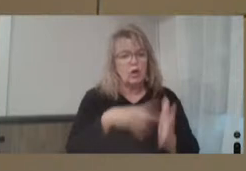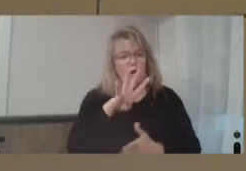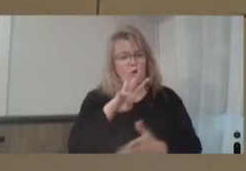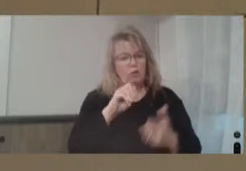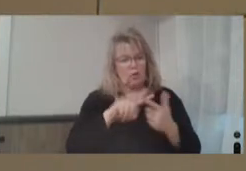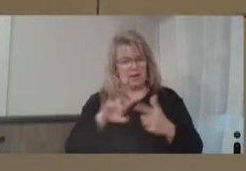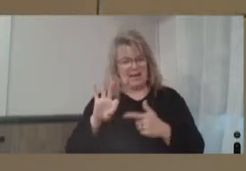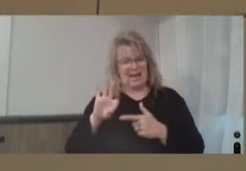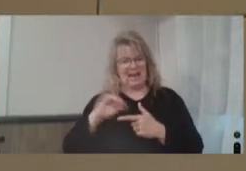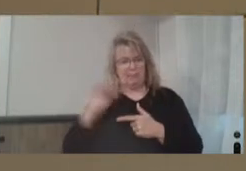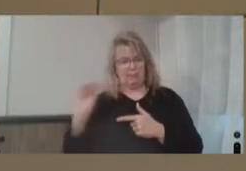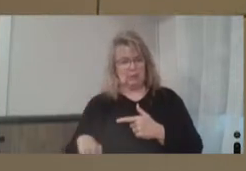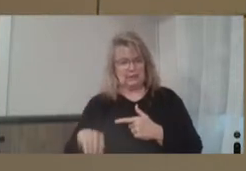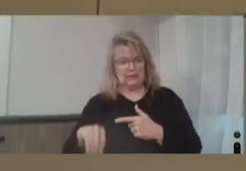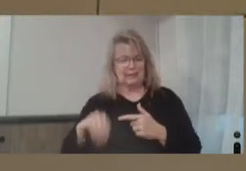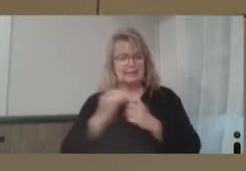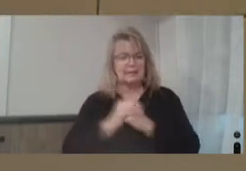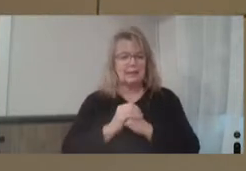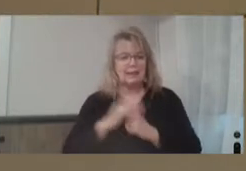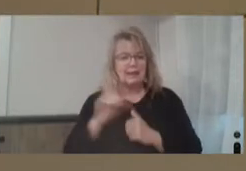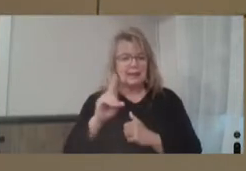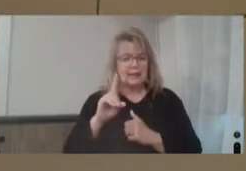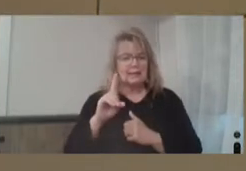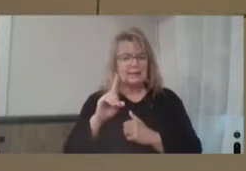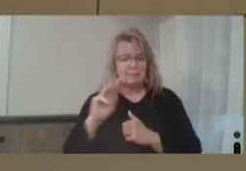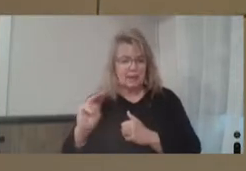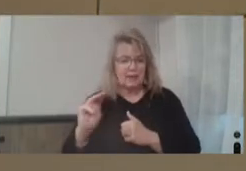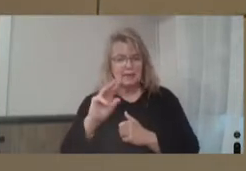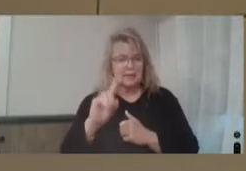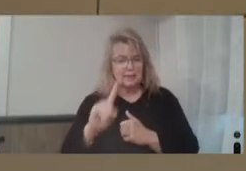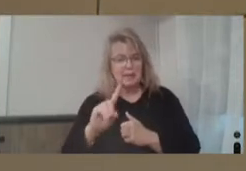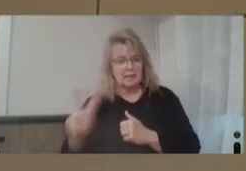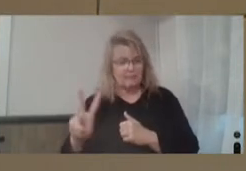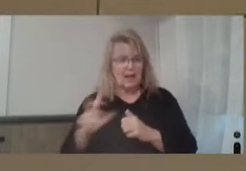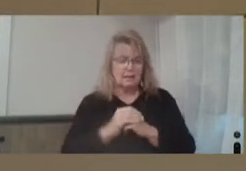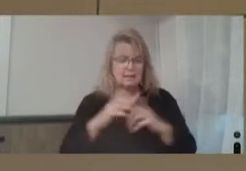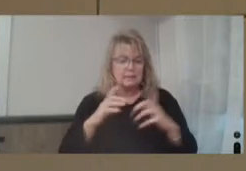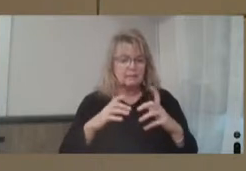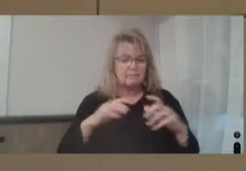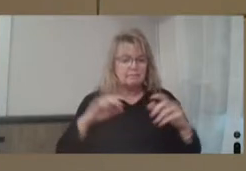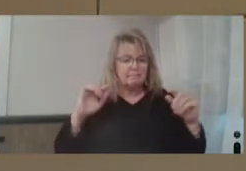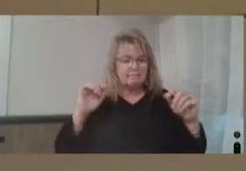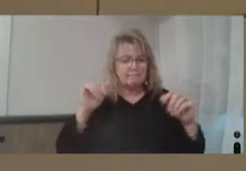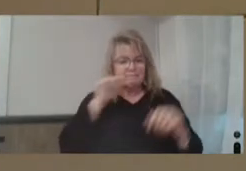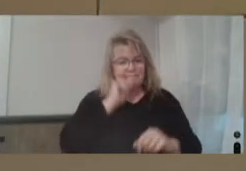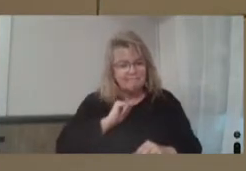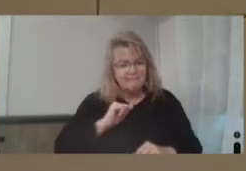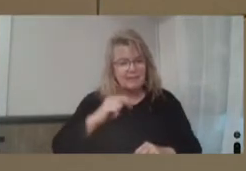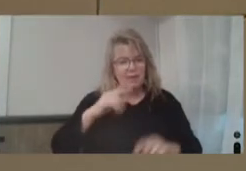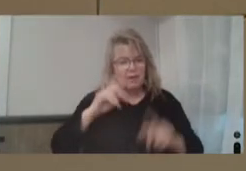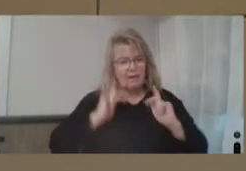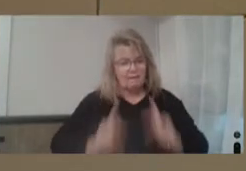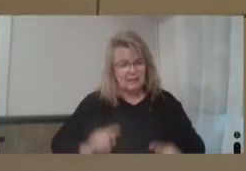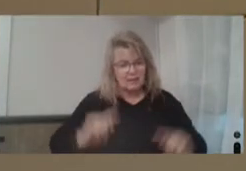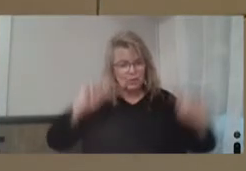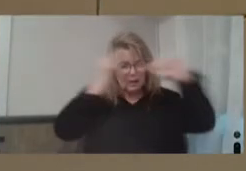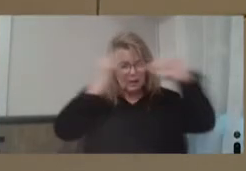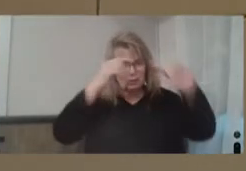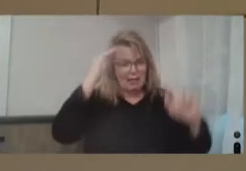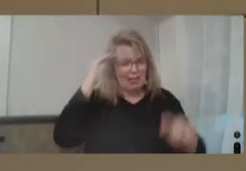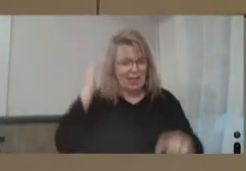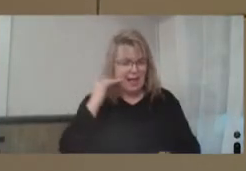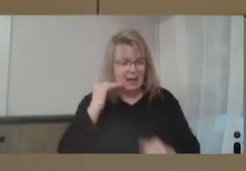the victims of domestic violence suffer physical injuries to the head. And whereas research shows that